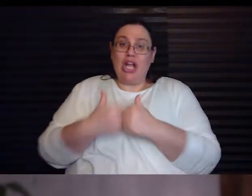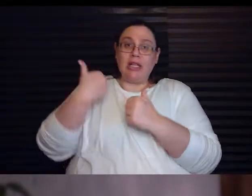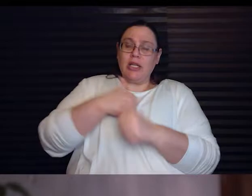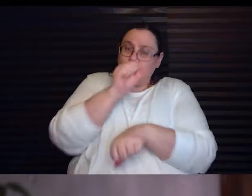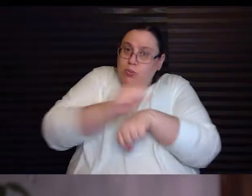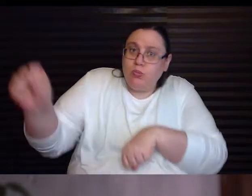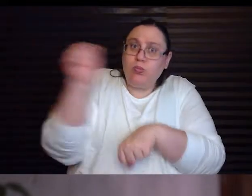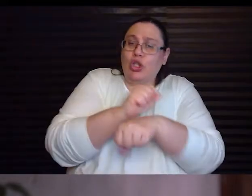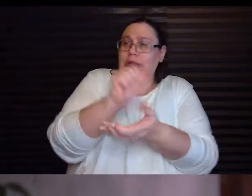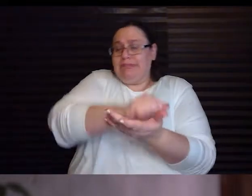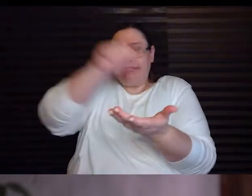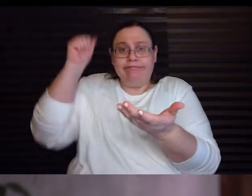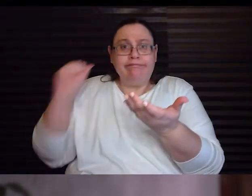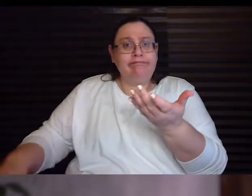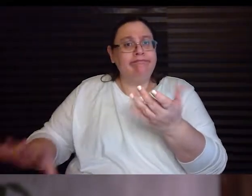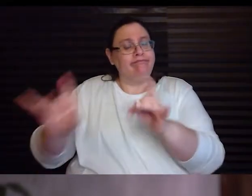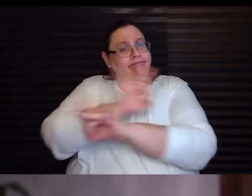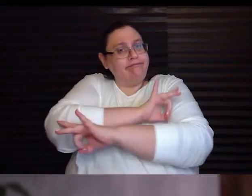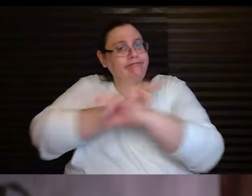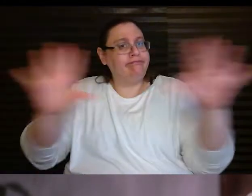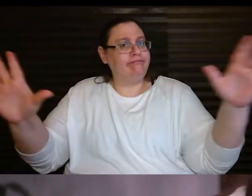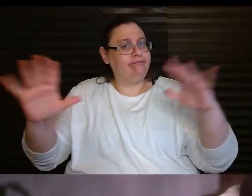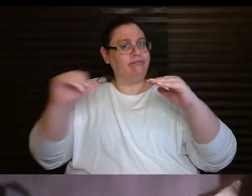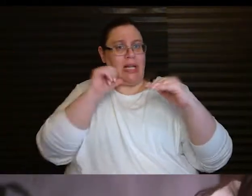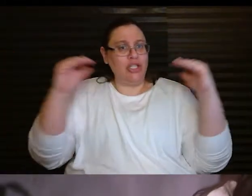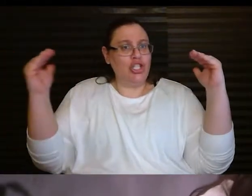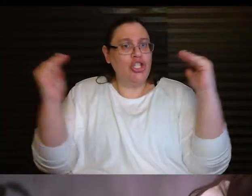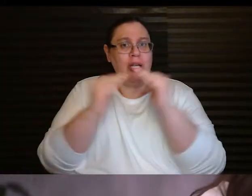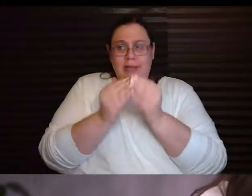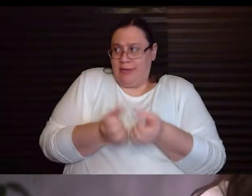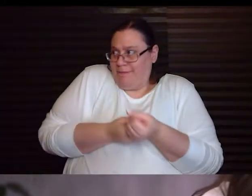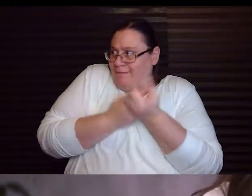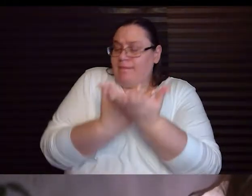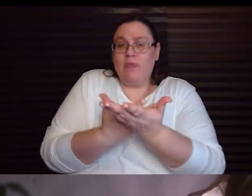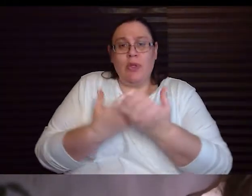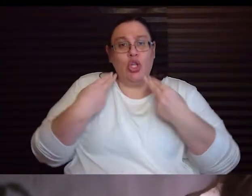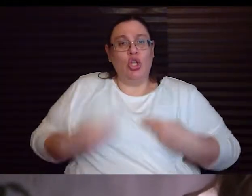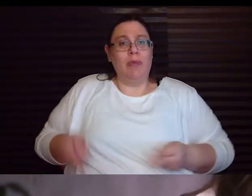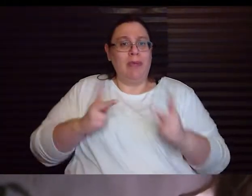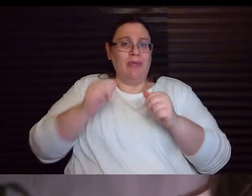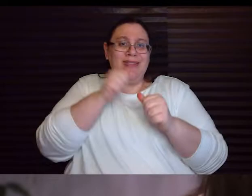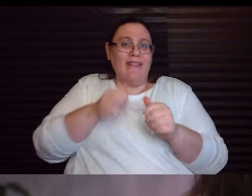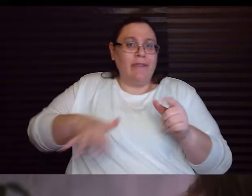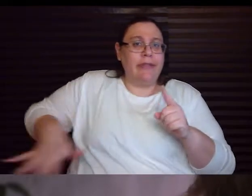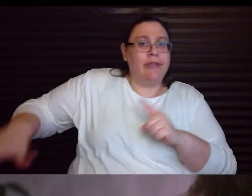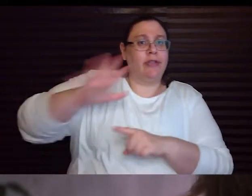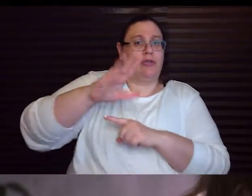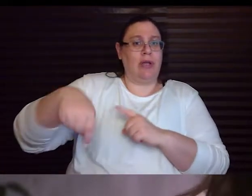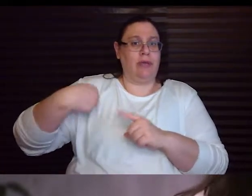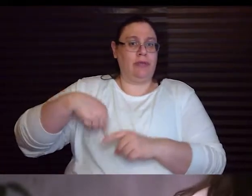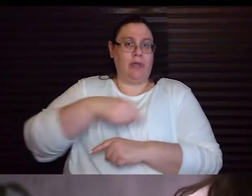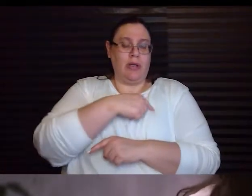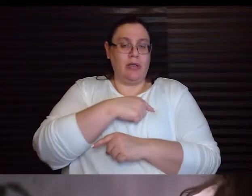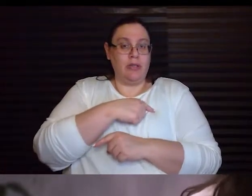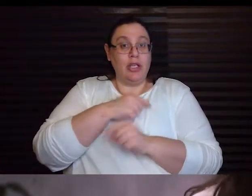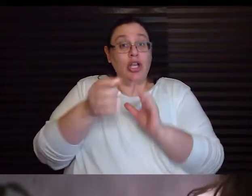to eradicate the unjust conditions that fuel the human suffering all around us. That's because stories cultivate